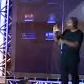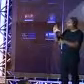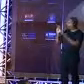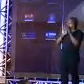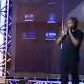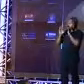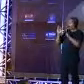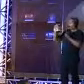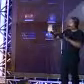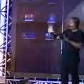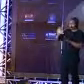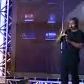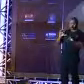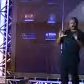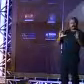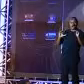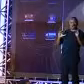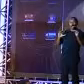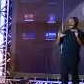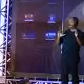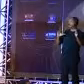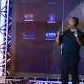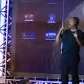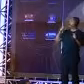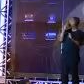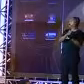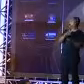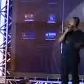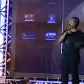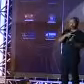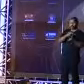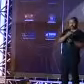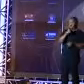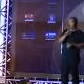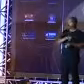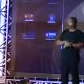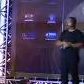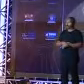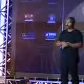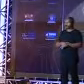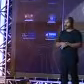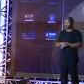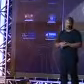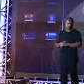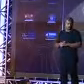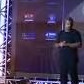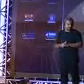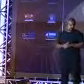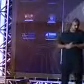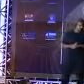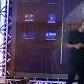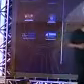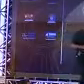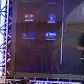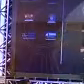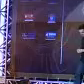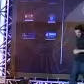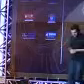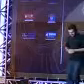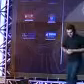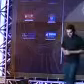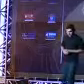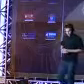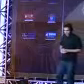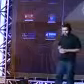But you see, the turn of the 21st century.